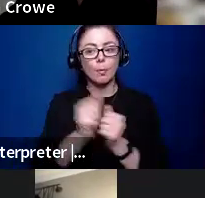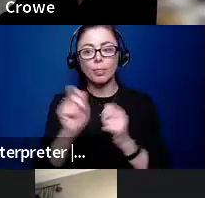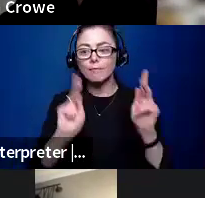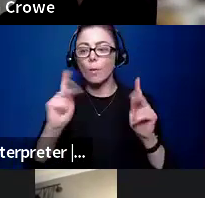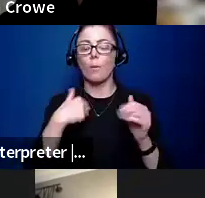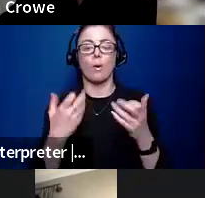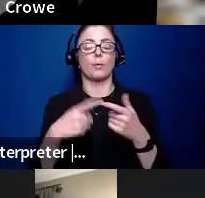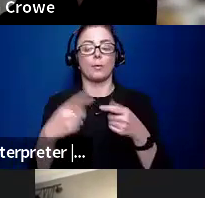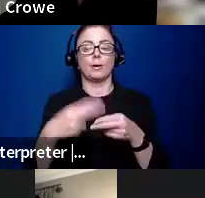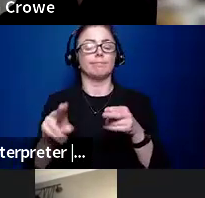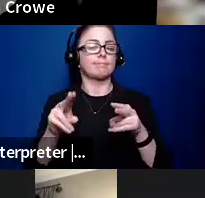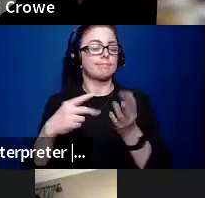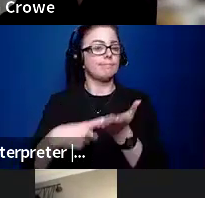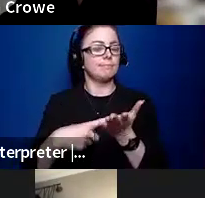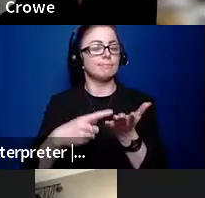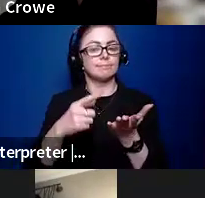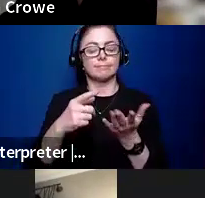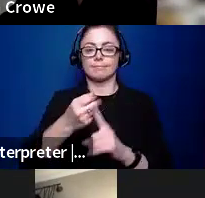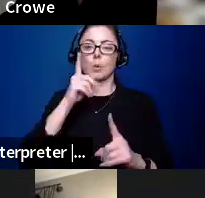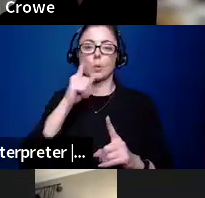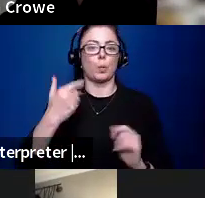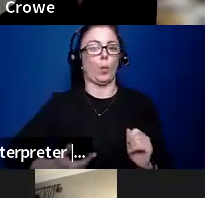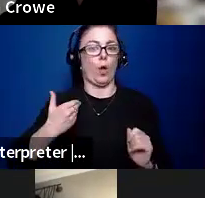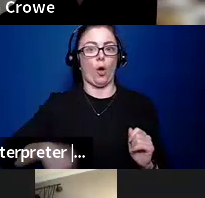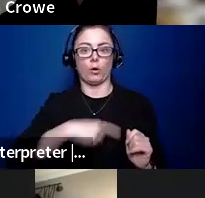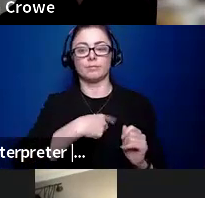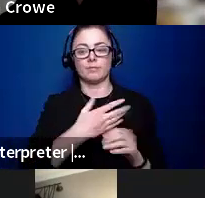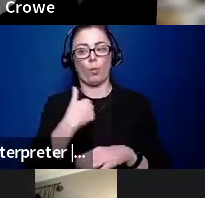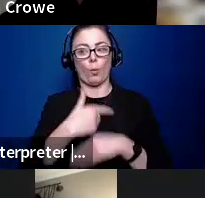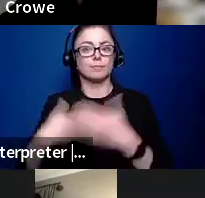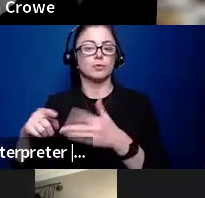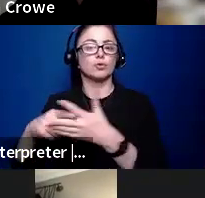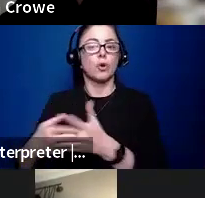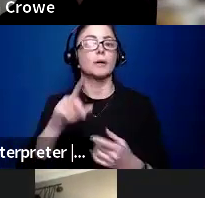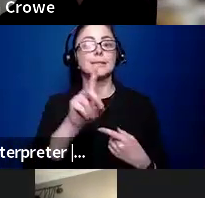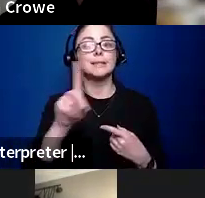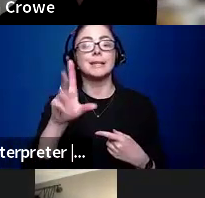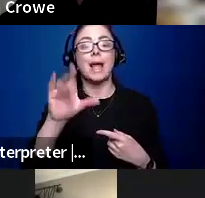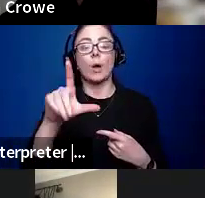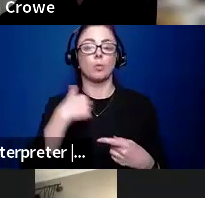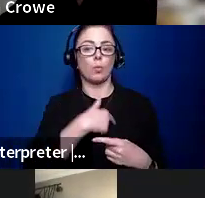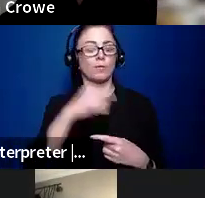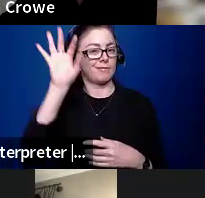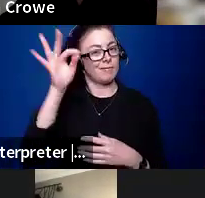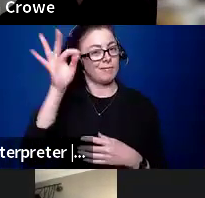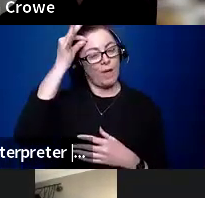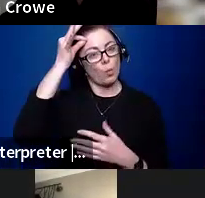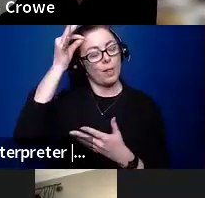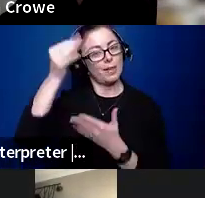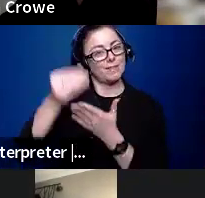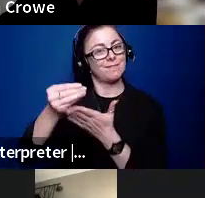we are before we get started. So the DD Council, we are a federally funded state agency that really we